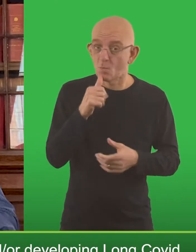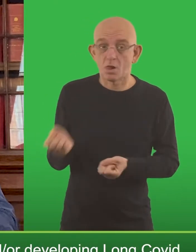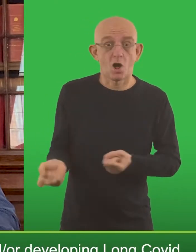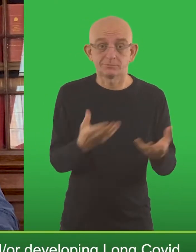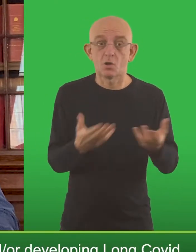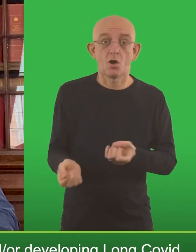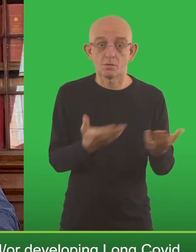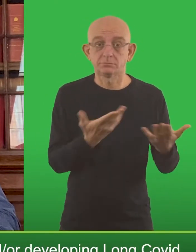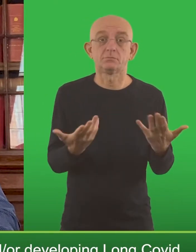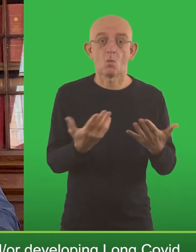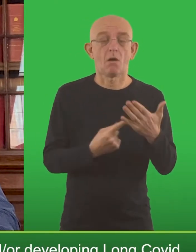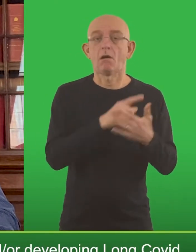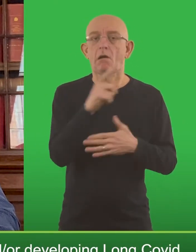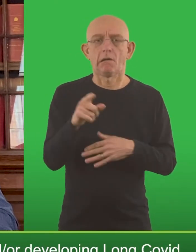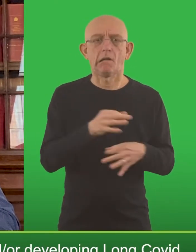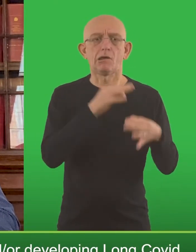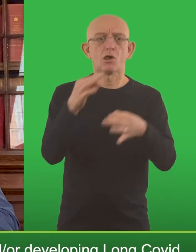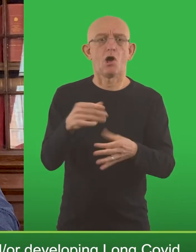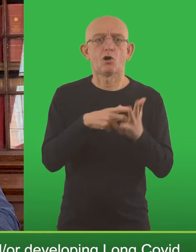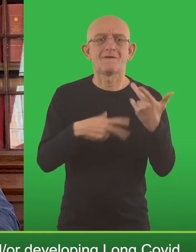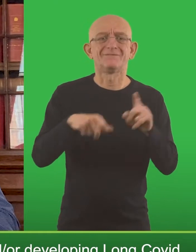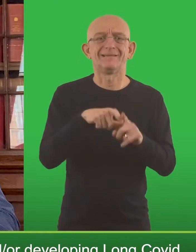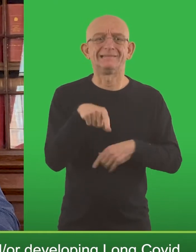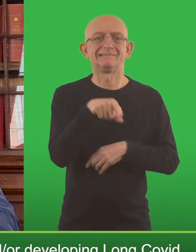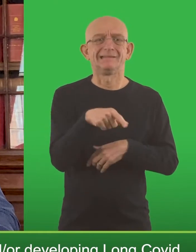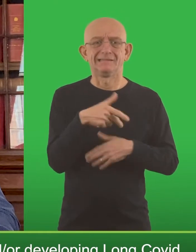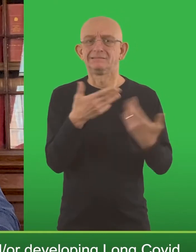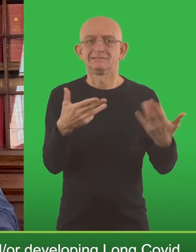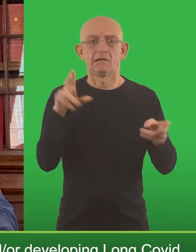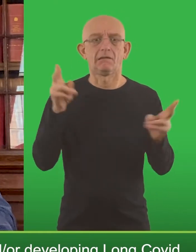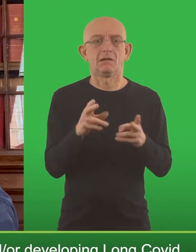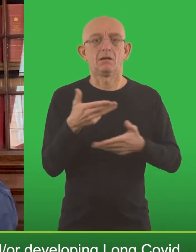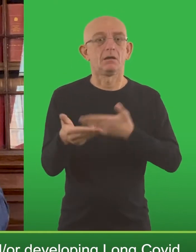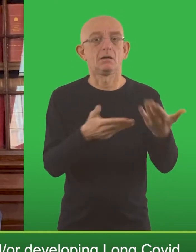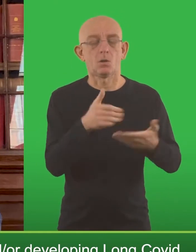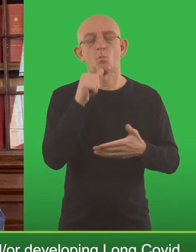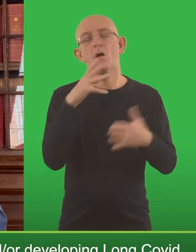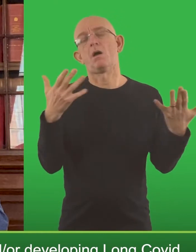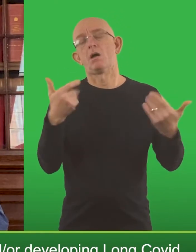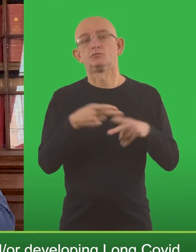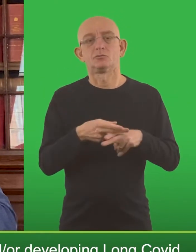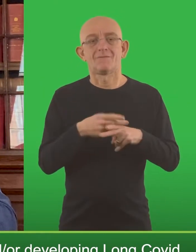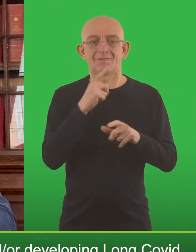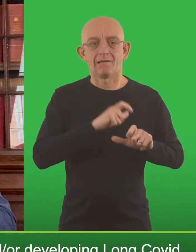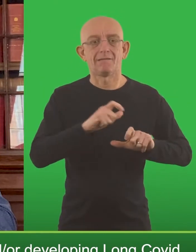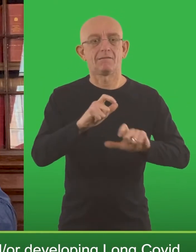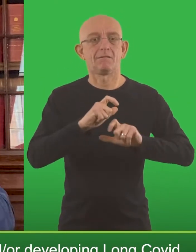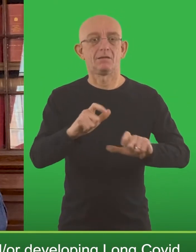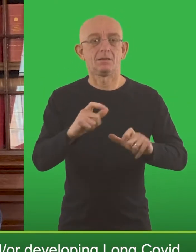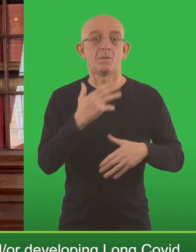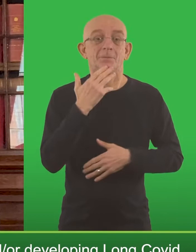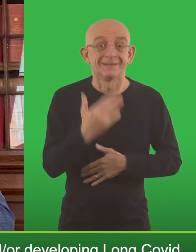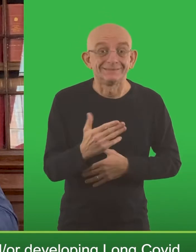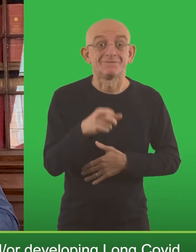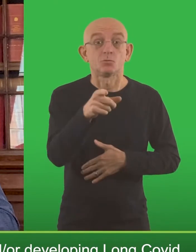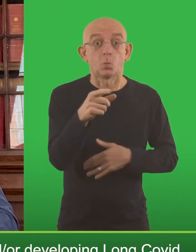ill. However, still plenty will end up hospitalised and or developing long COVID, and the reduction in transmission helps